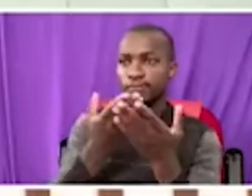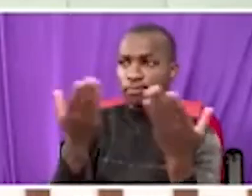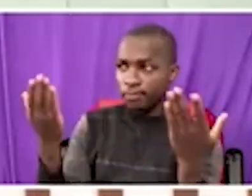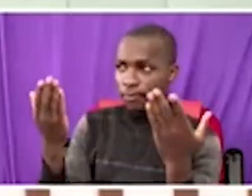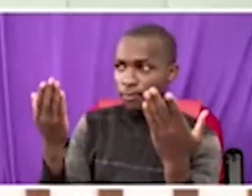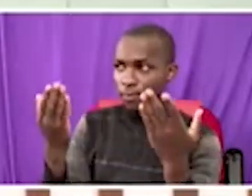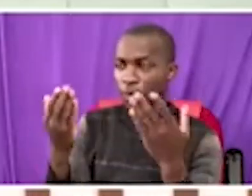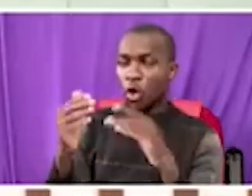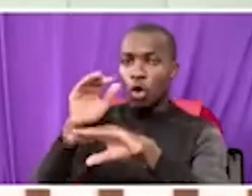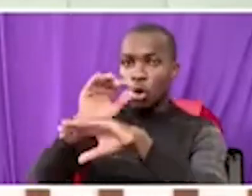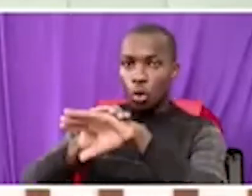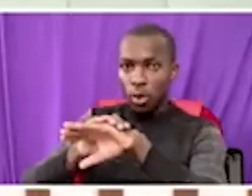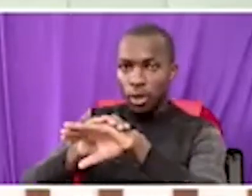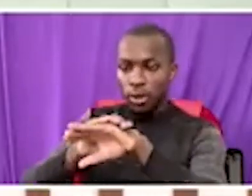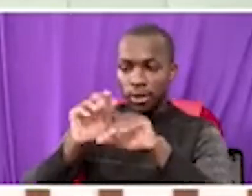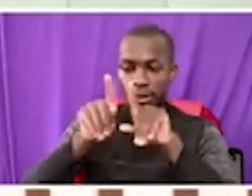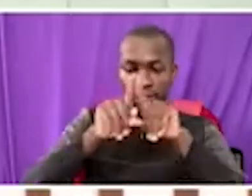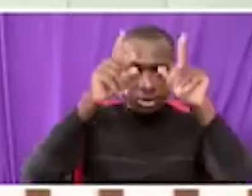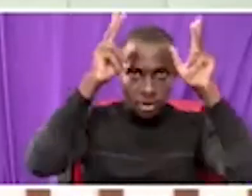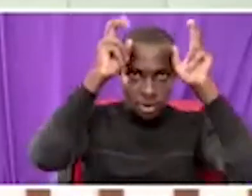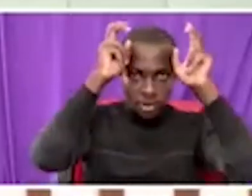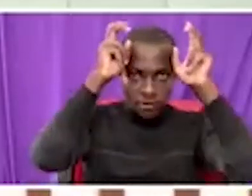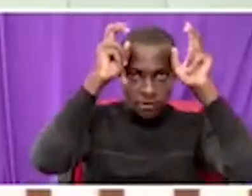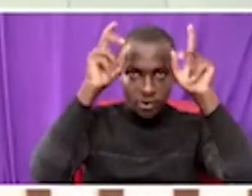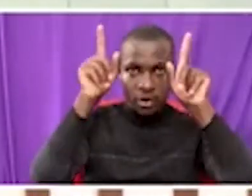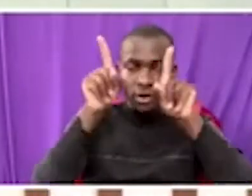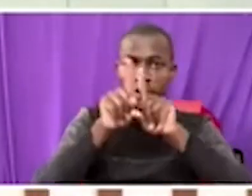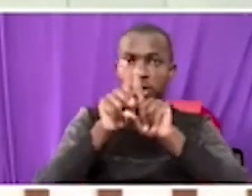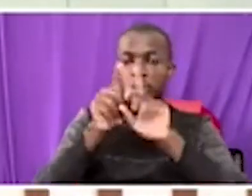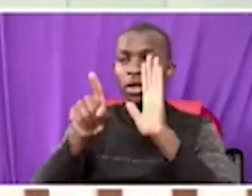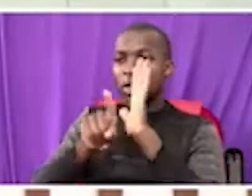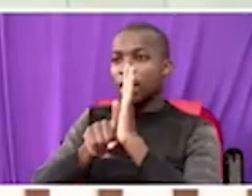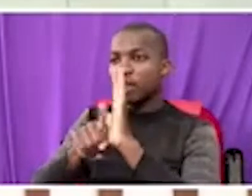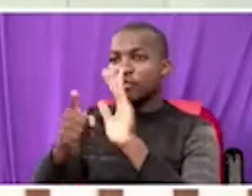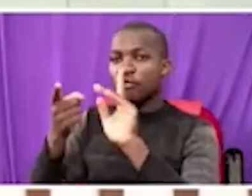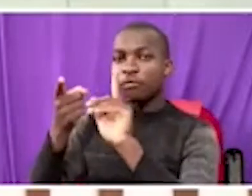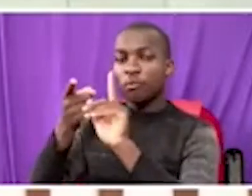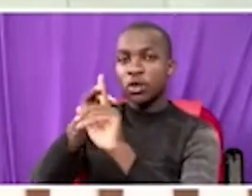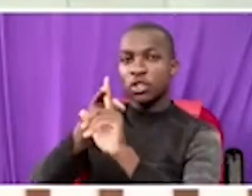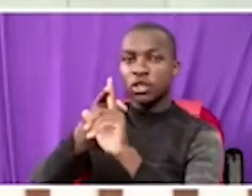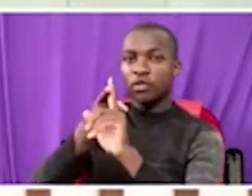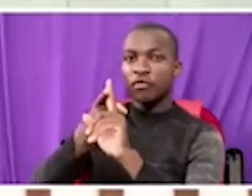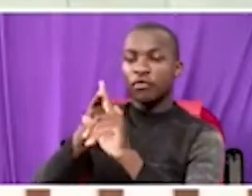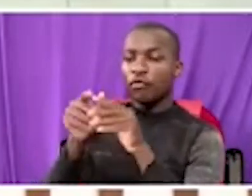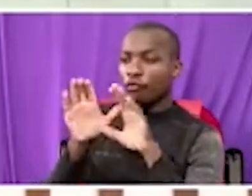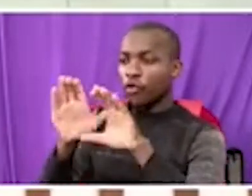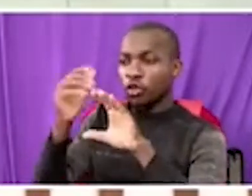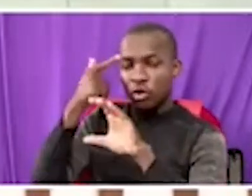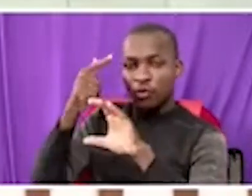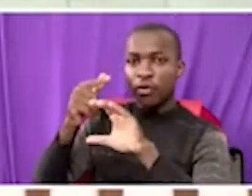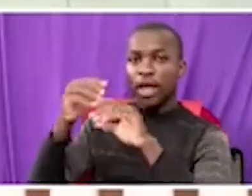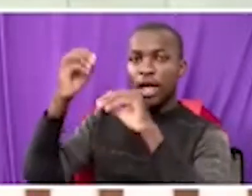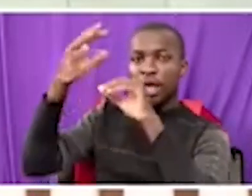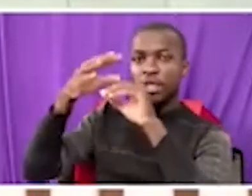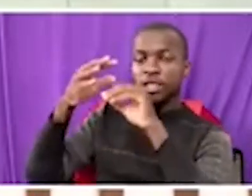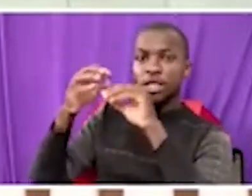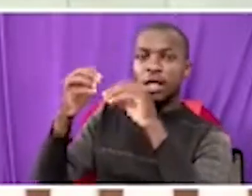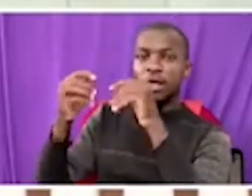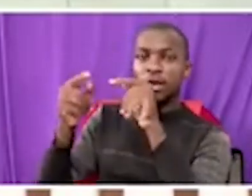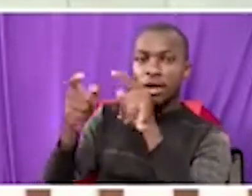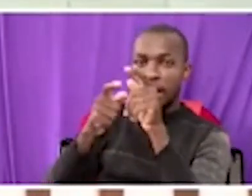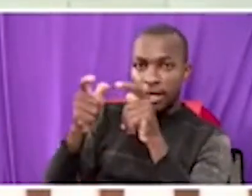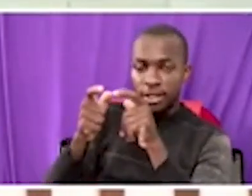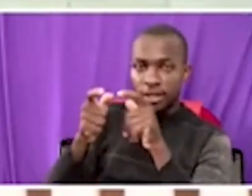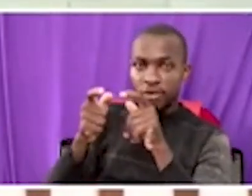good and evil are like the negative and positive poles of an electric current. Good and evil are